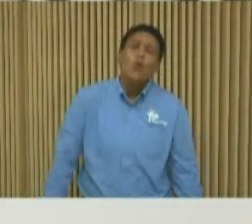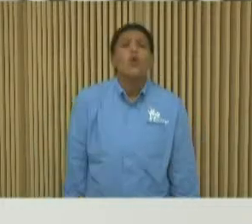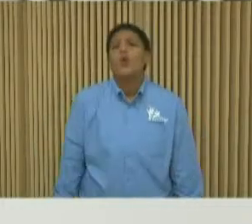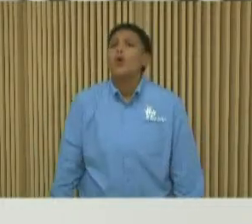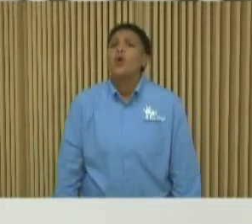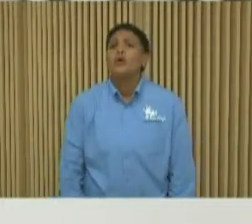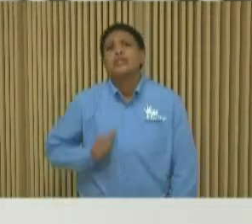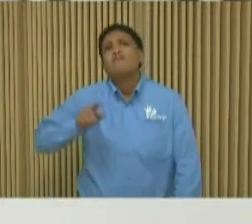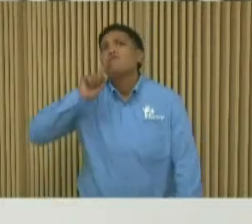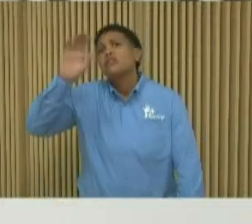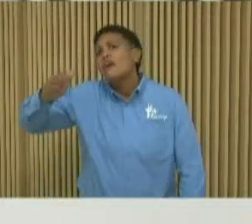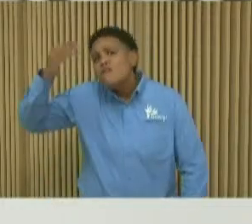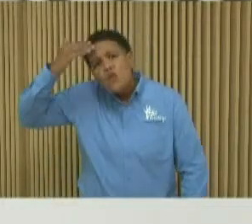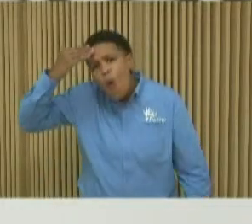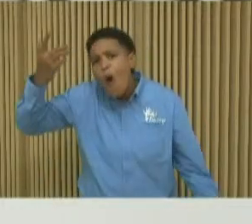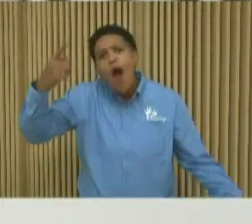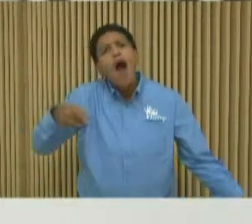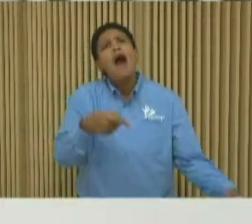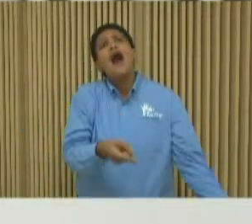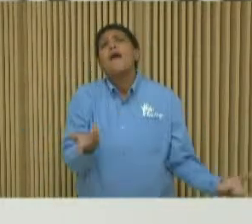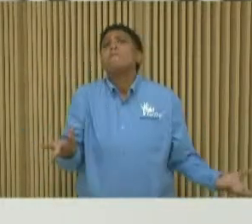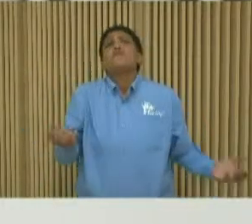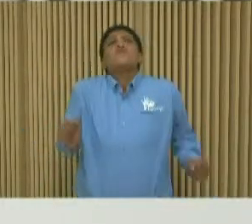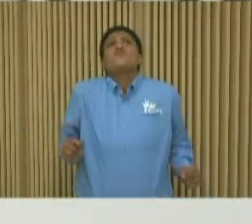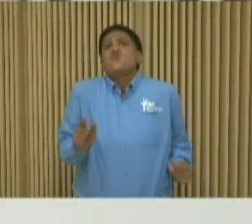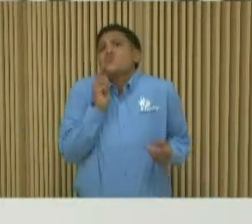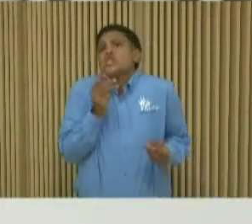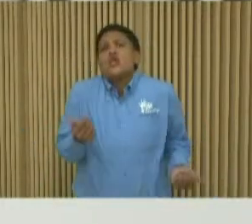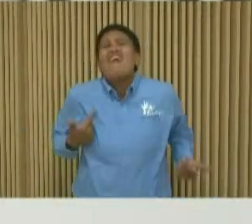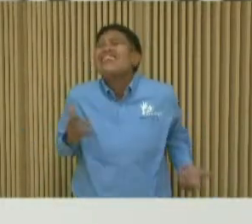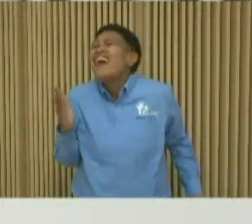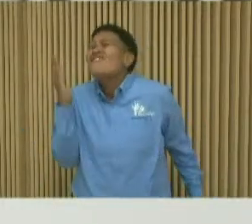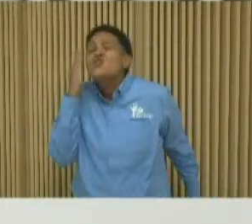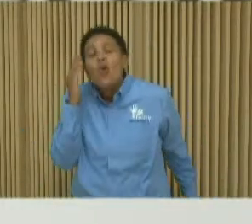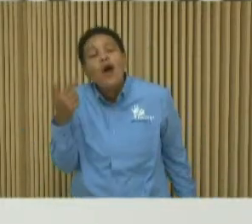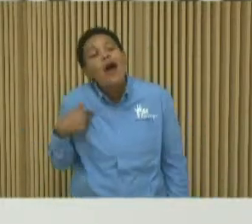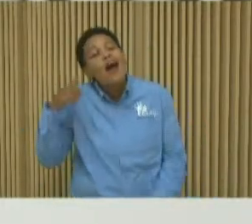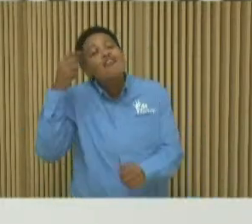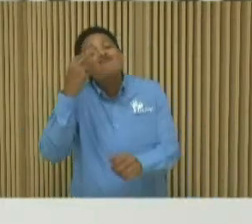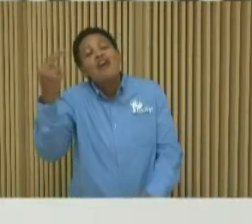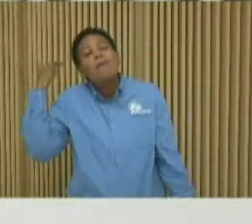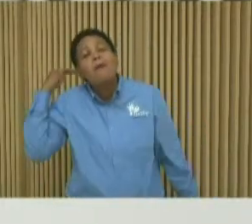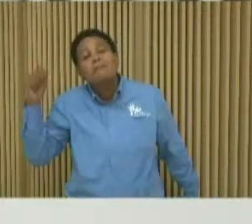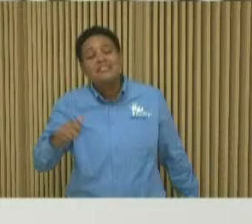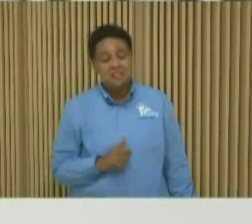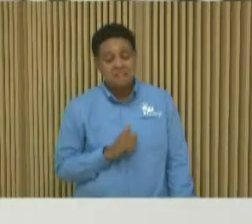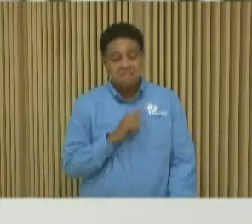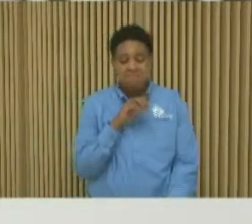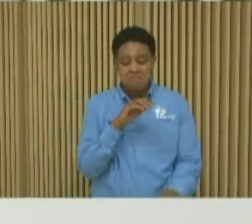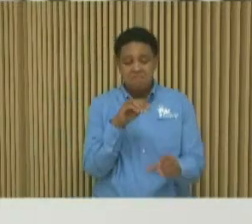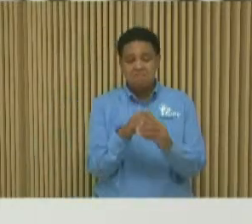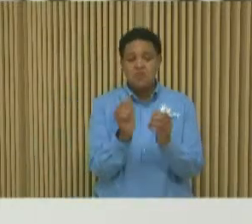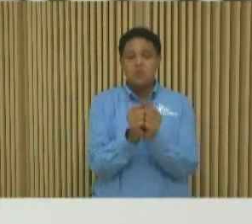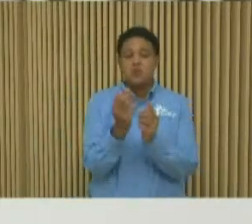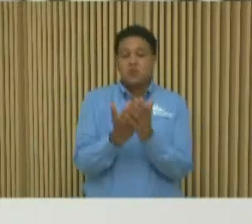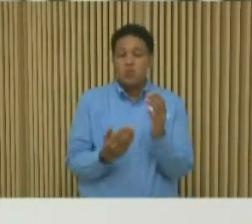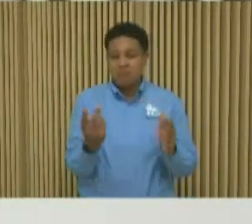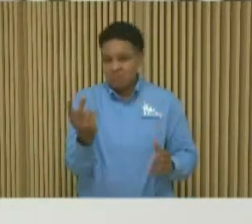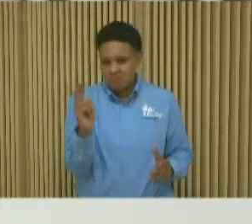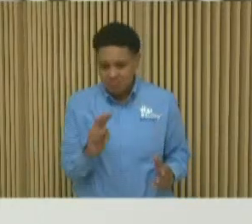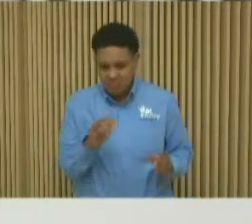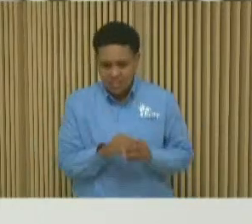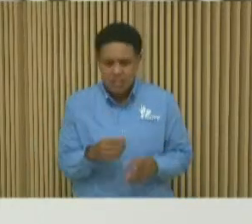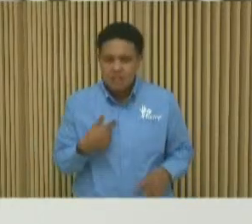never knew that this could be resolved. I remember I was dealing with some clients and they said to me,